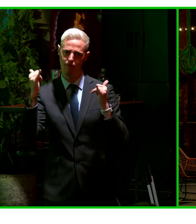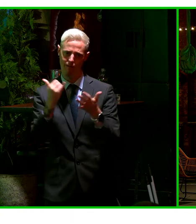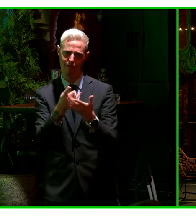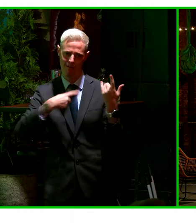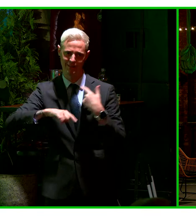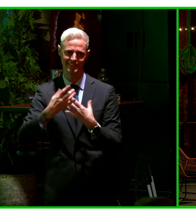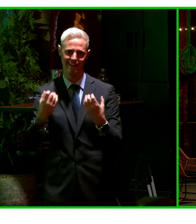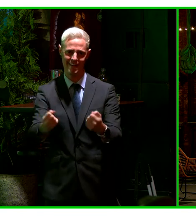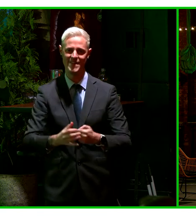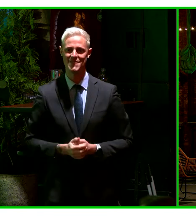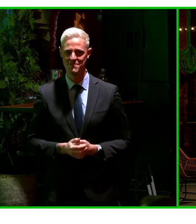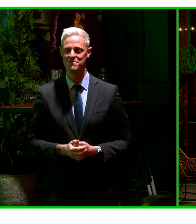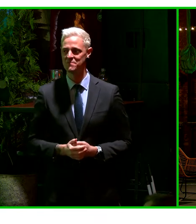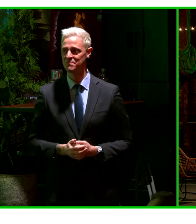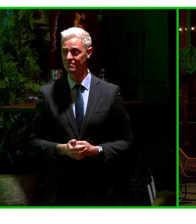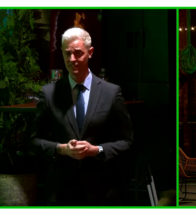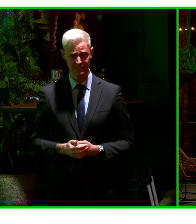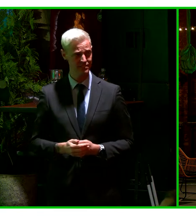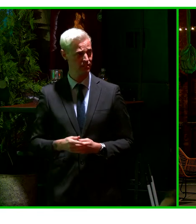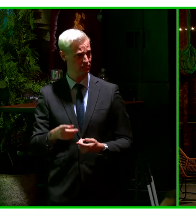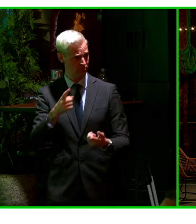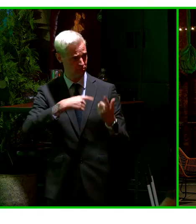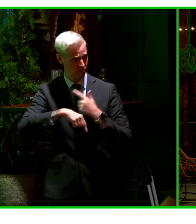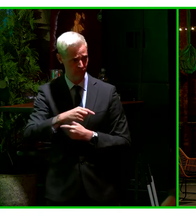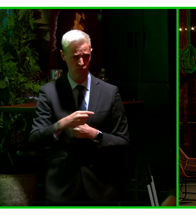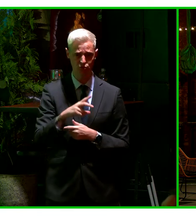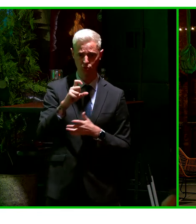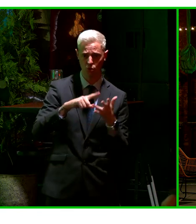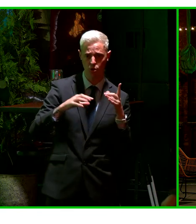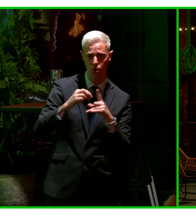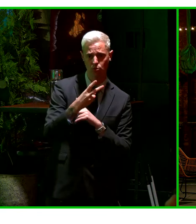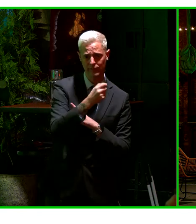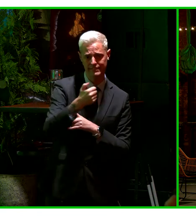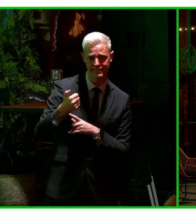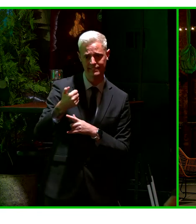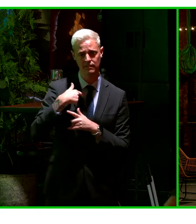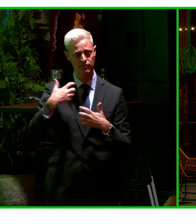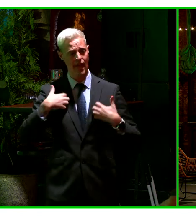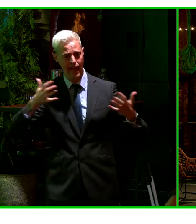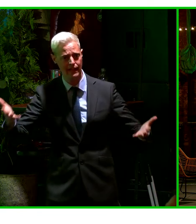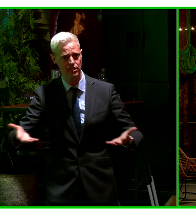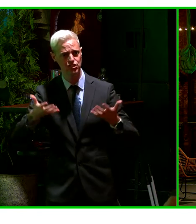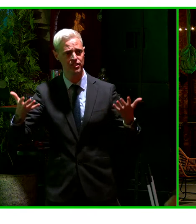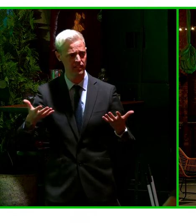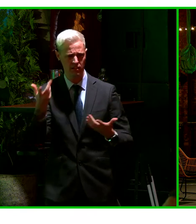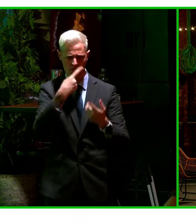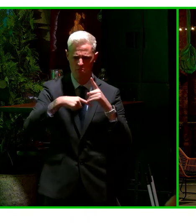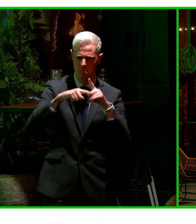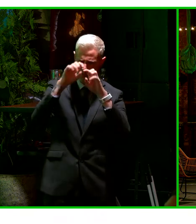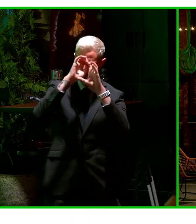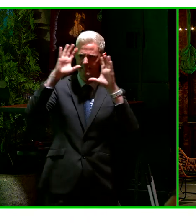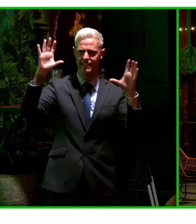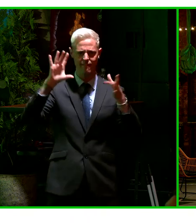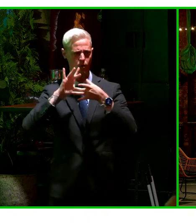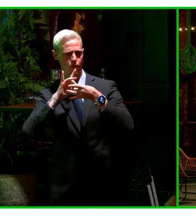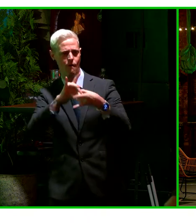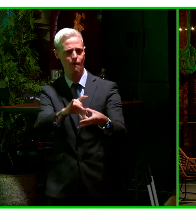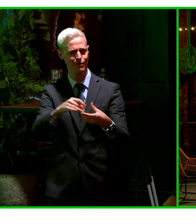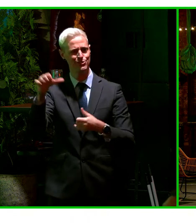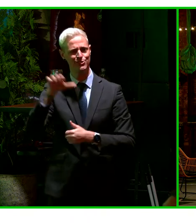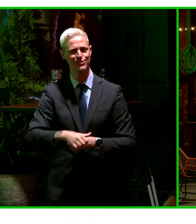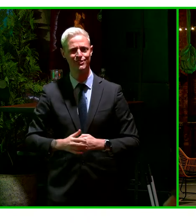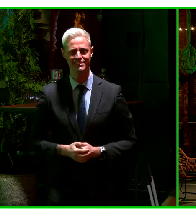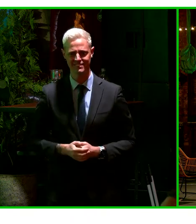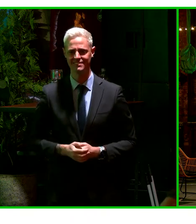need bring a bit of energy to COP26, don't we? Are you feeling that? A bit of positivity? We need to connect it a